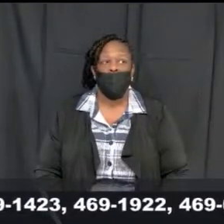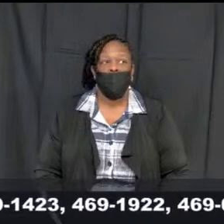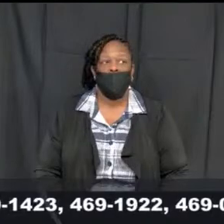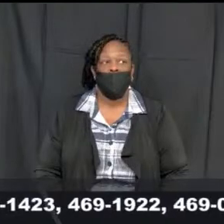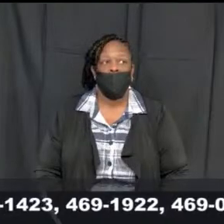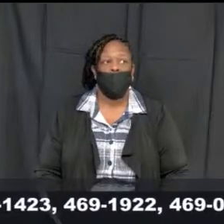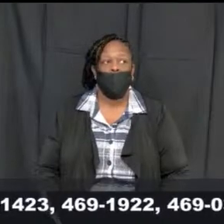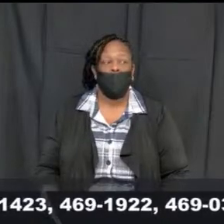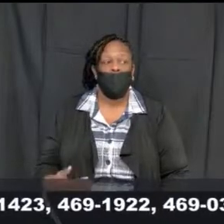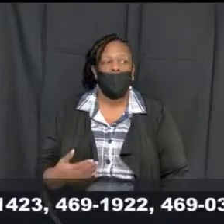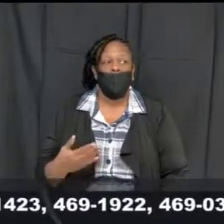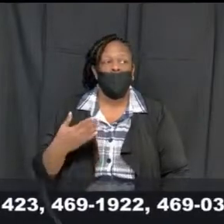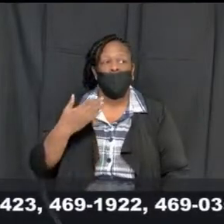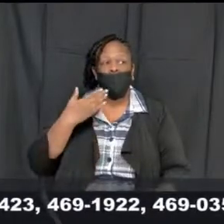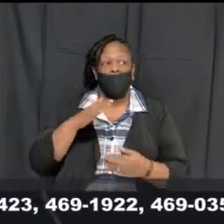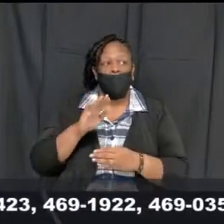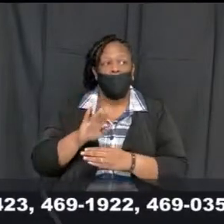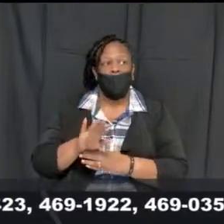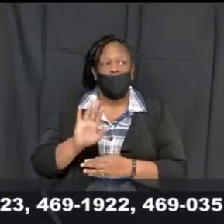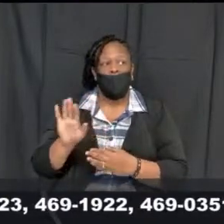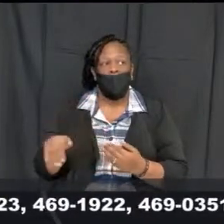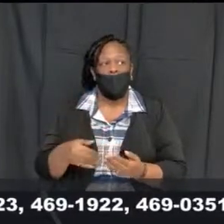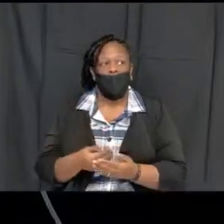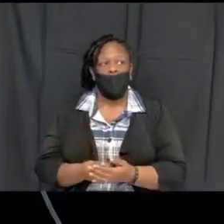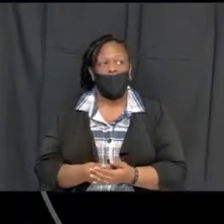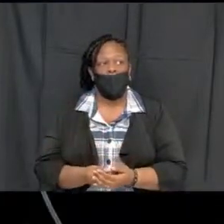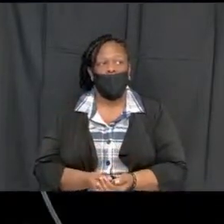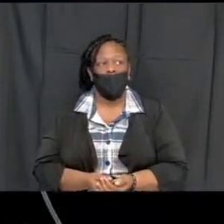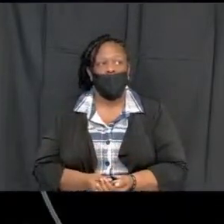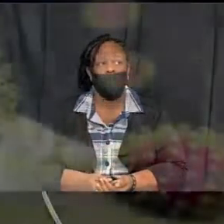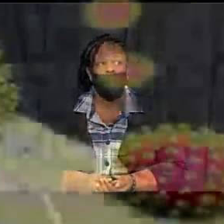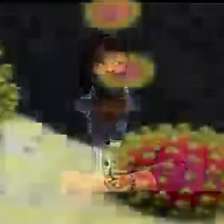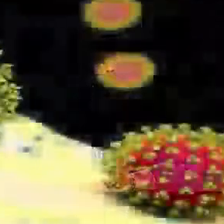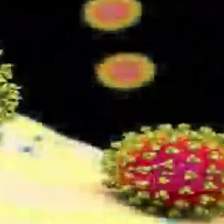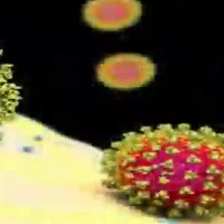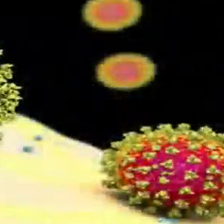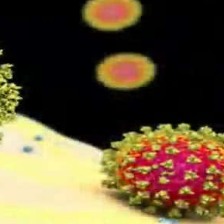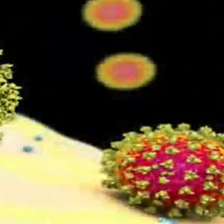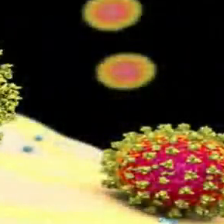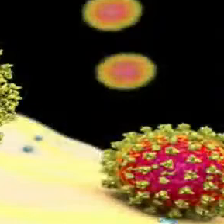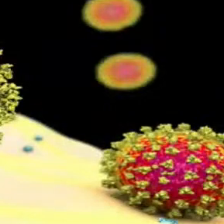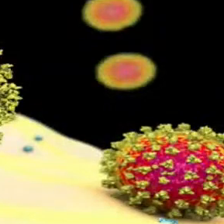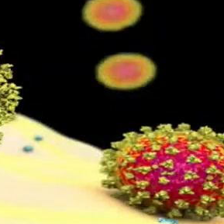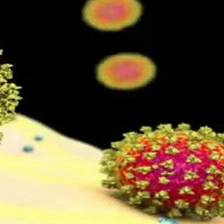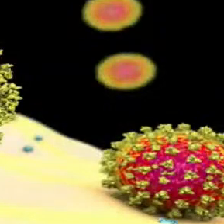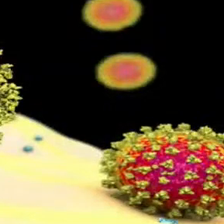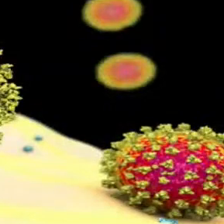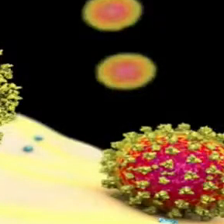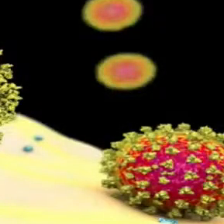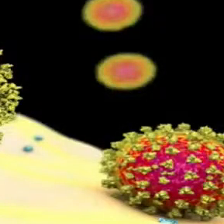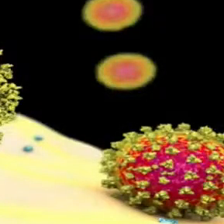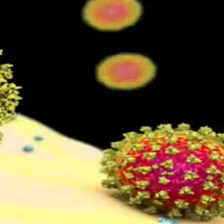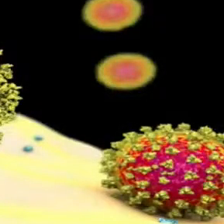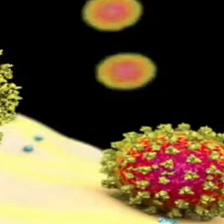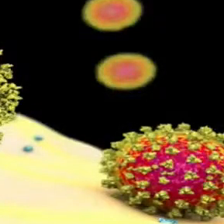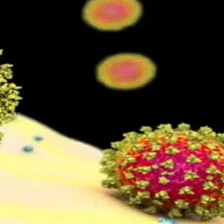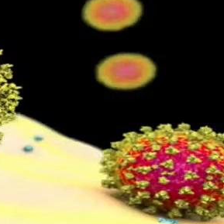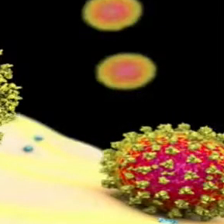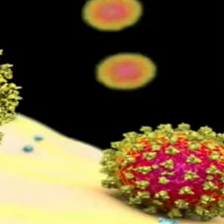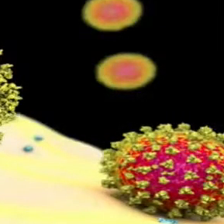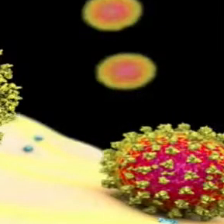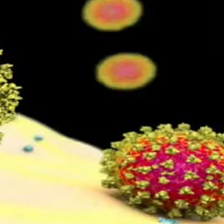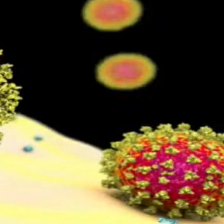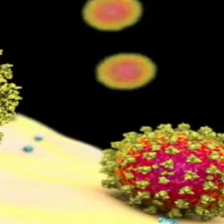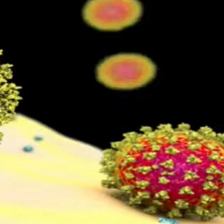Thank you, Mr. Williams, and a pleasant good afternoon to everyone. This afternoon, it's my job as per usual to share